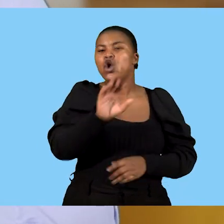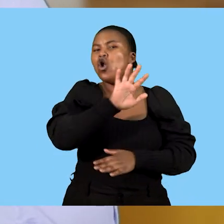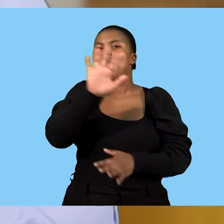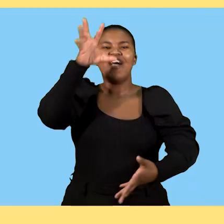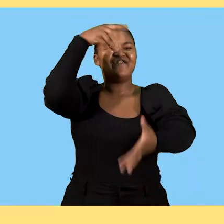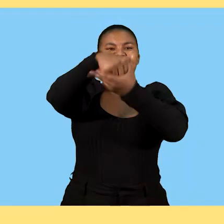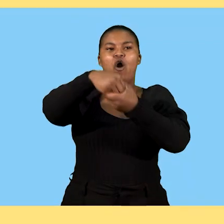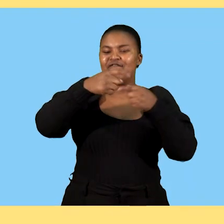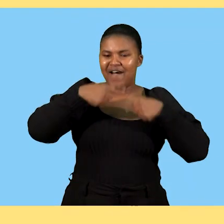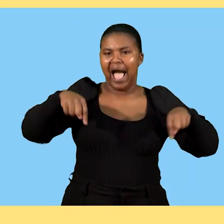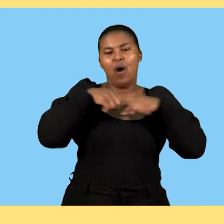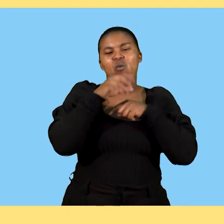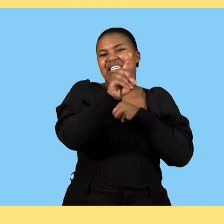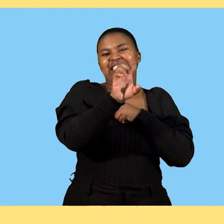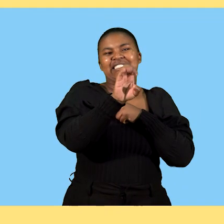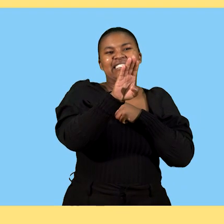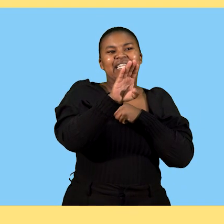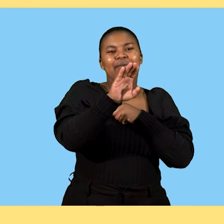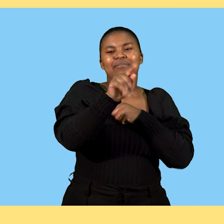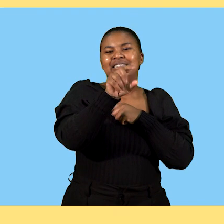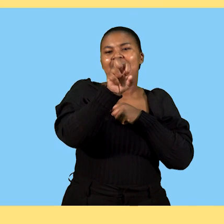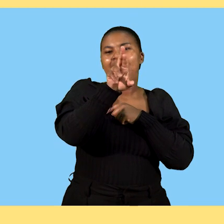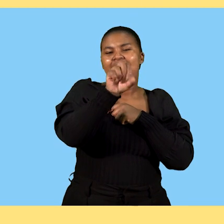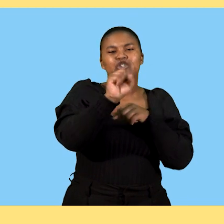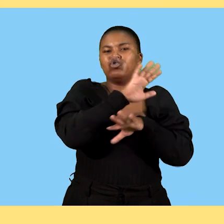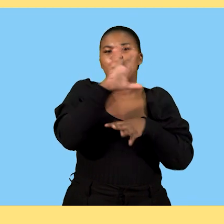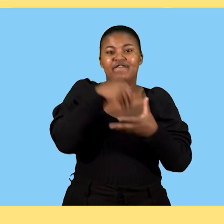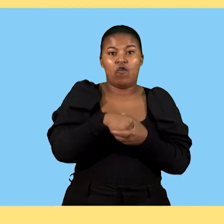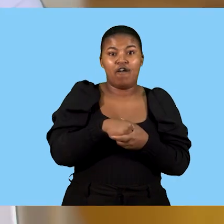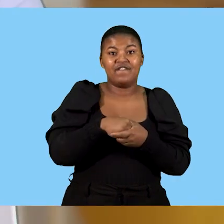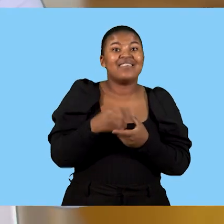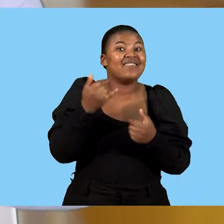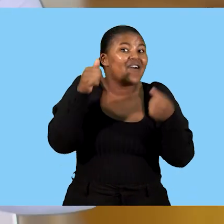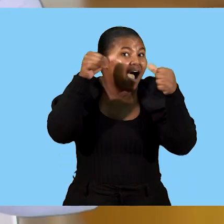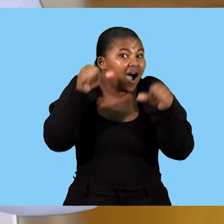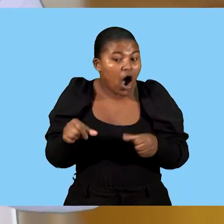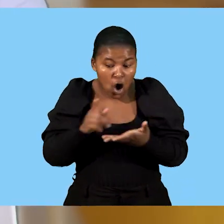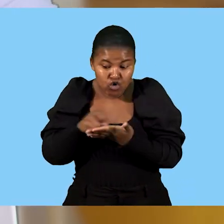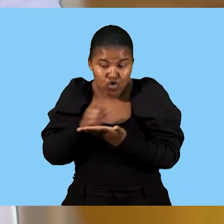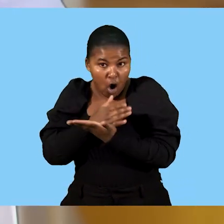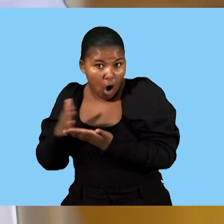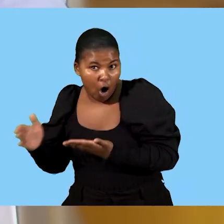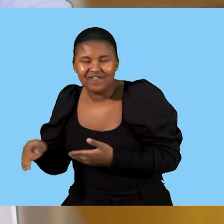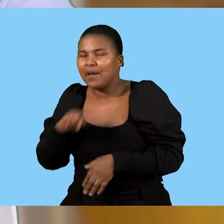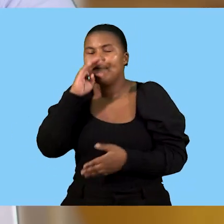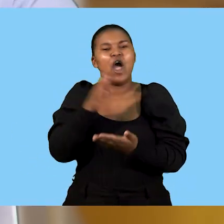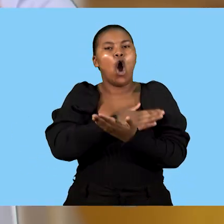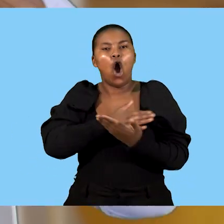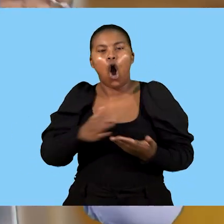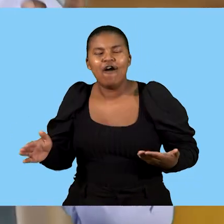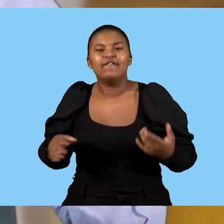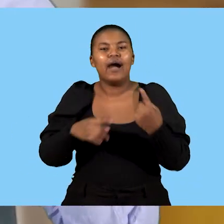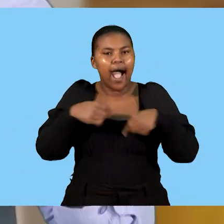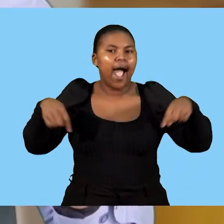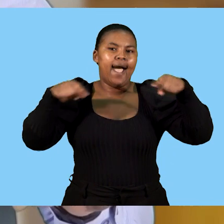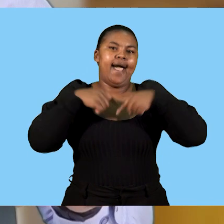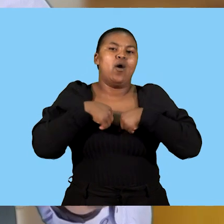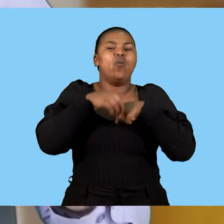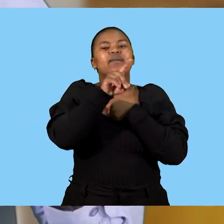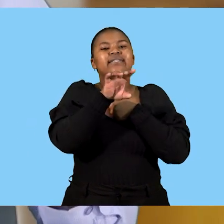no longer part of our debtors. When an account is written off as a bad debt, it is taken out of